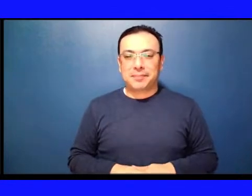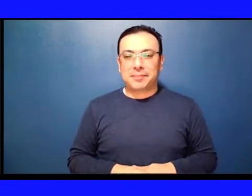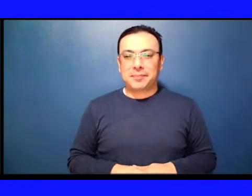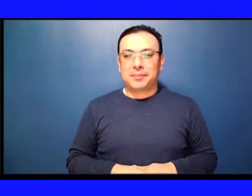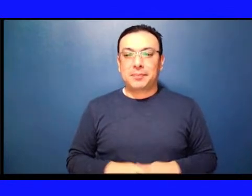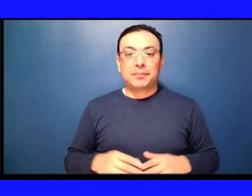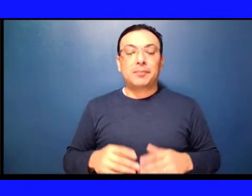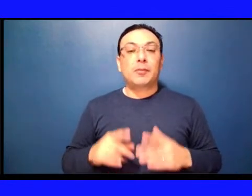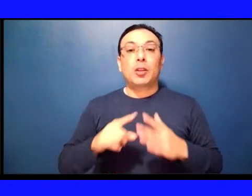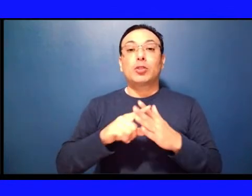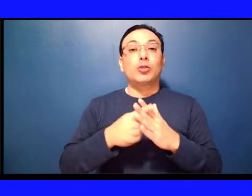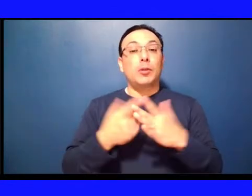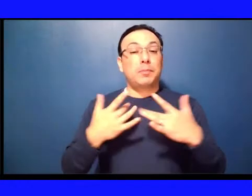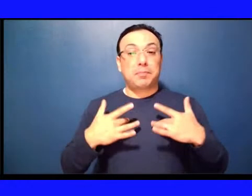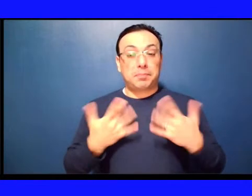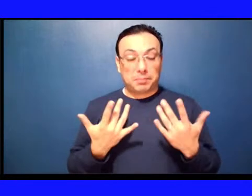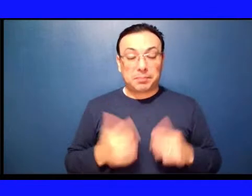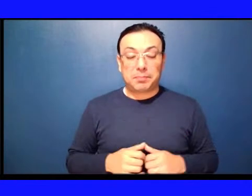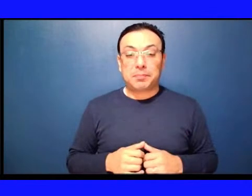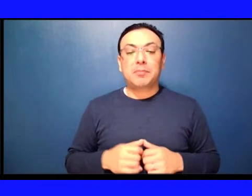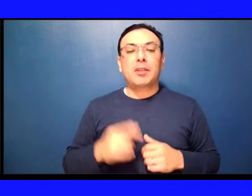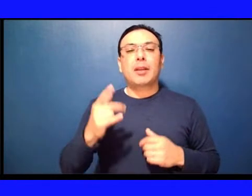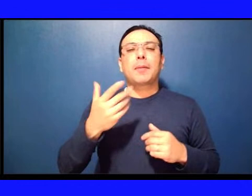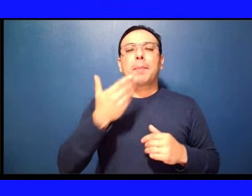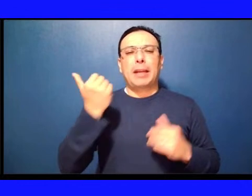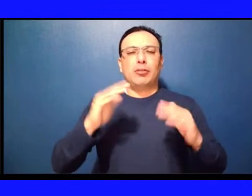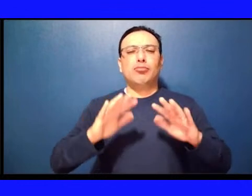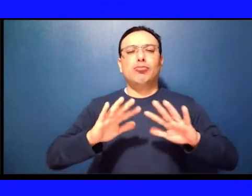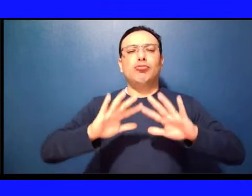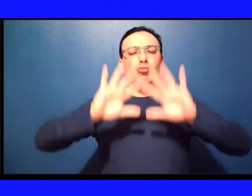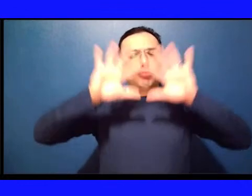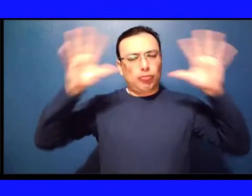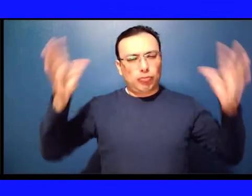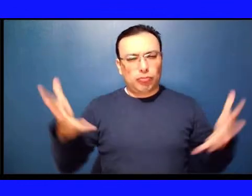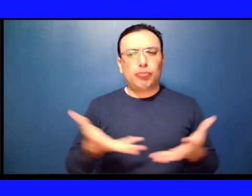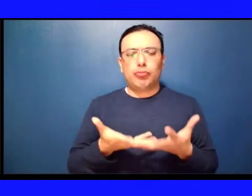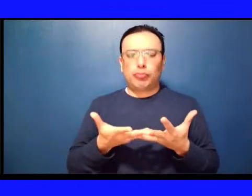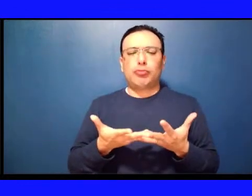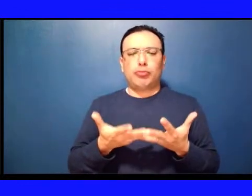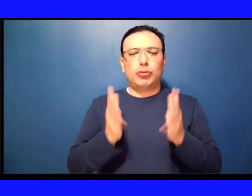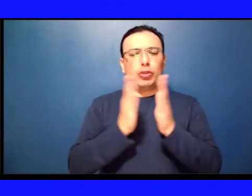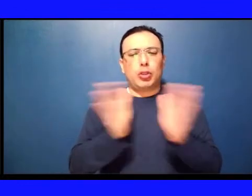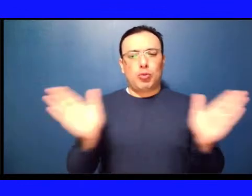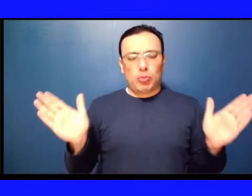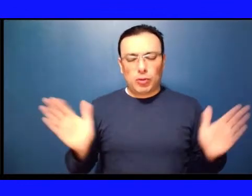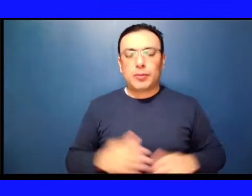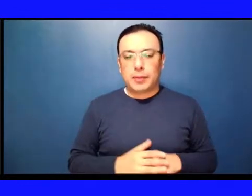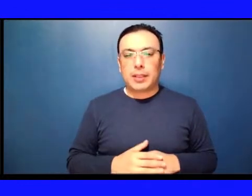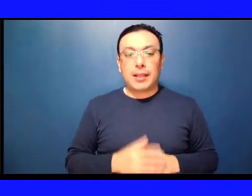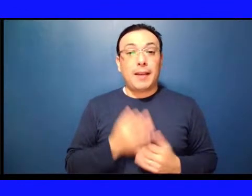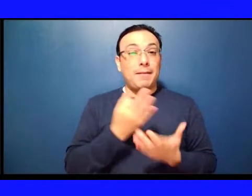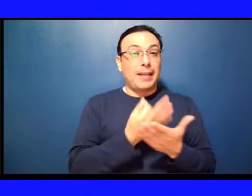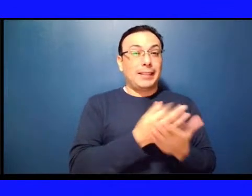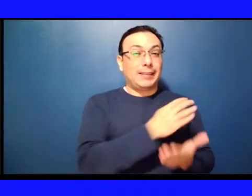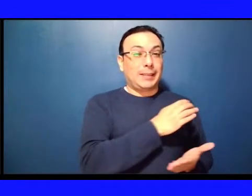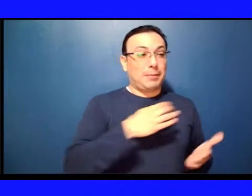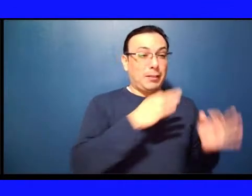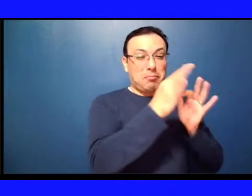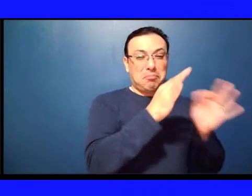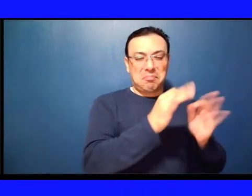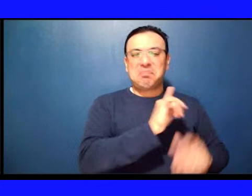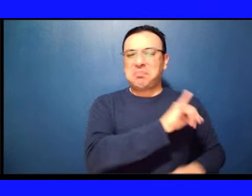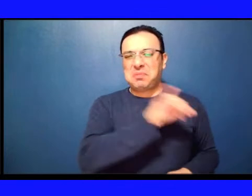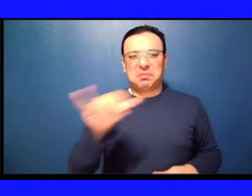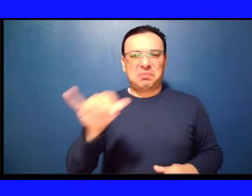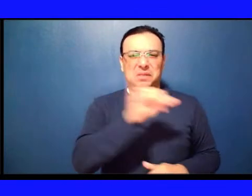dashboard. A bit of a focus on the financial sustainability pillar here, but it really touches on everything. So I thought it was